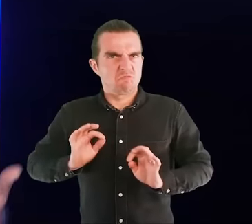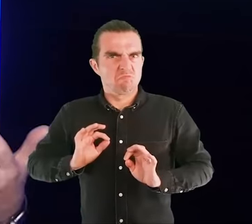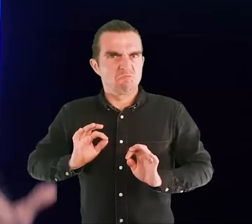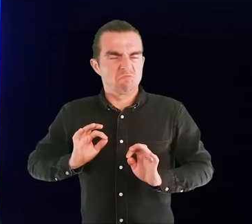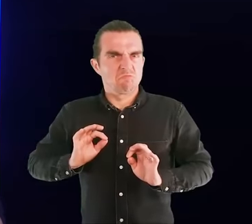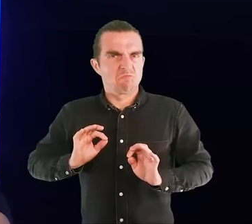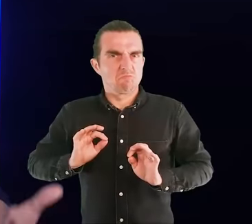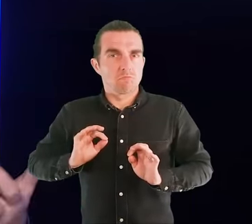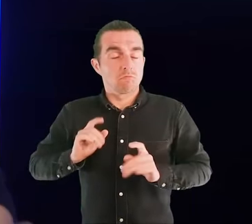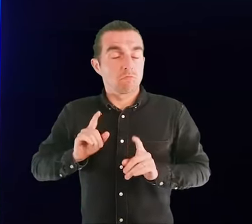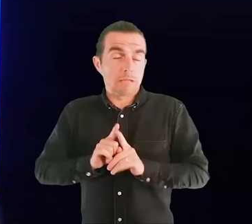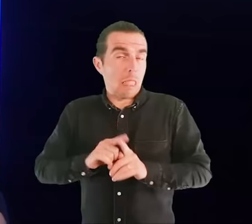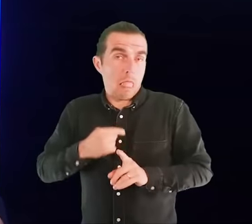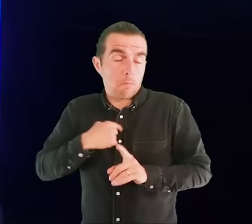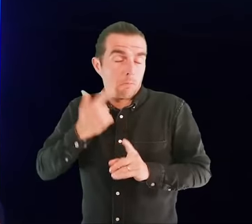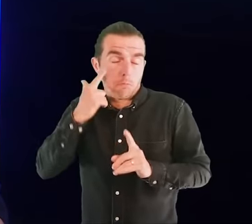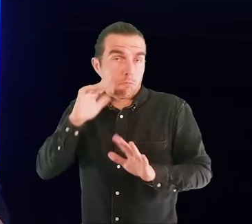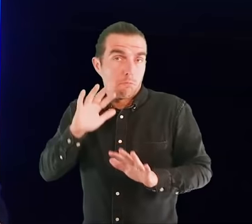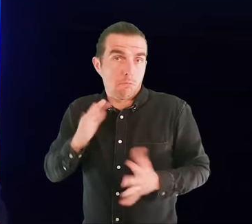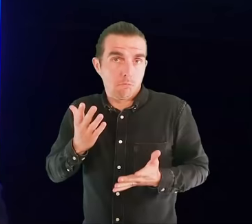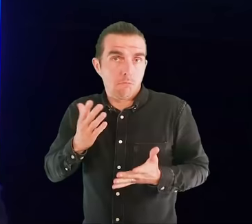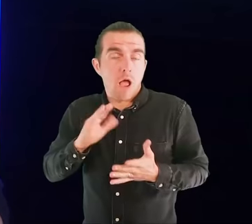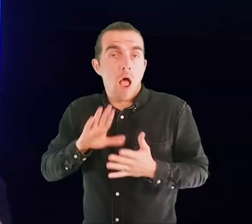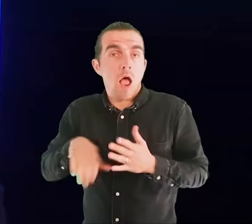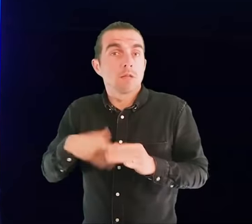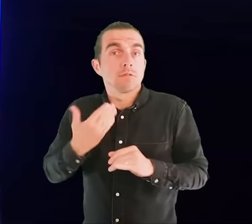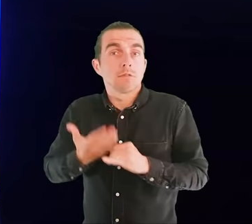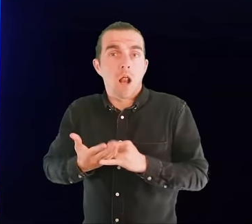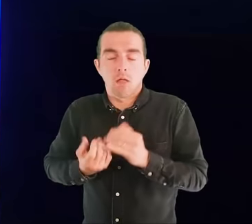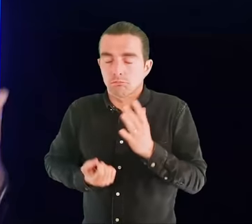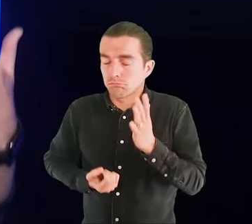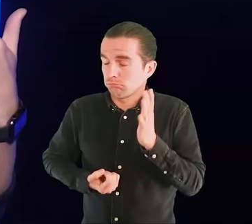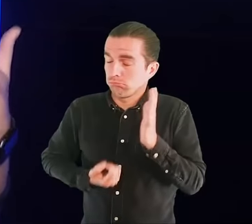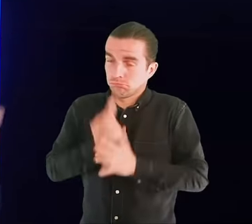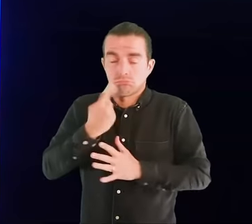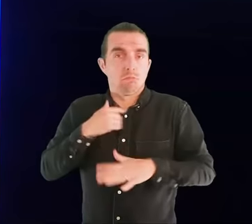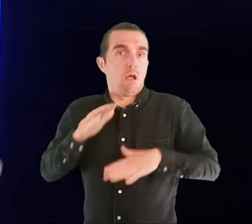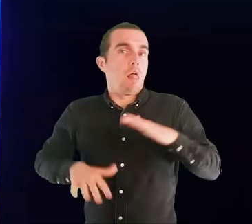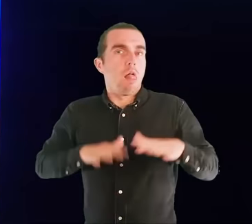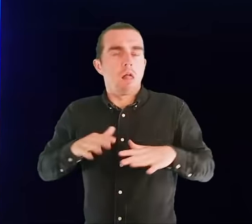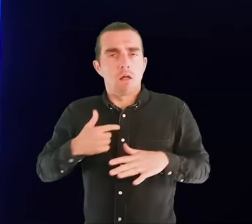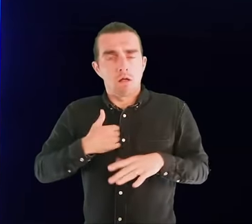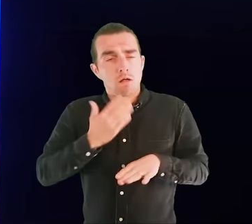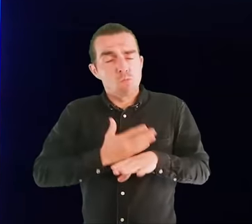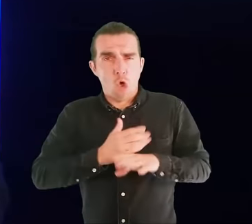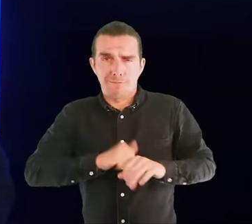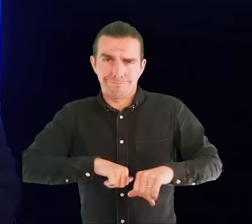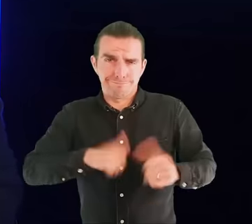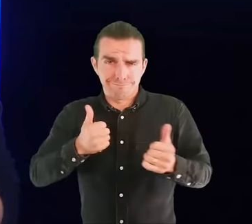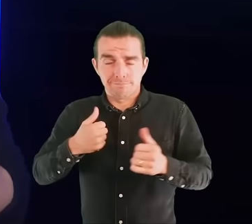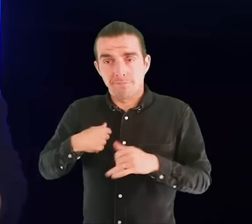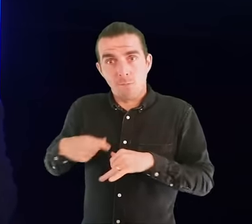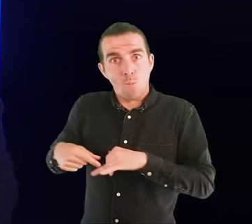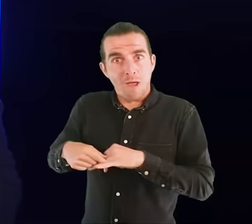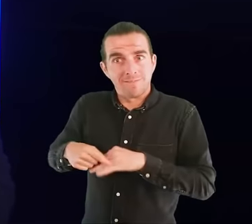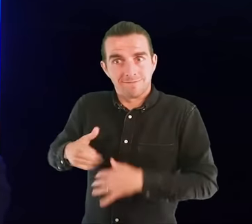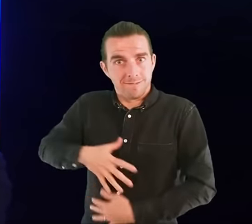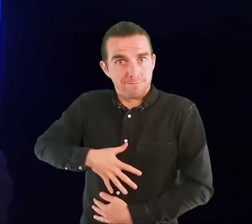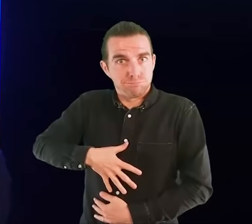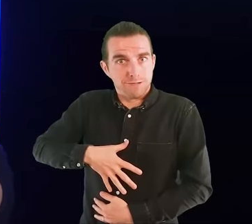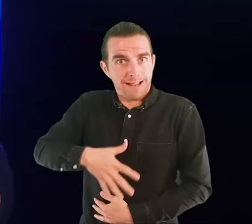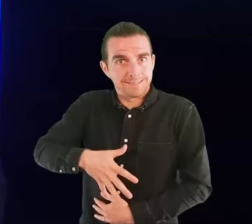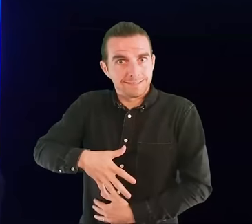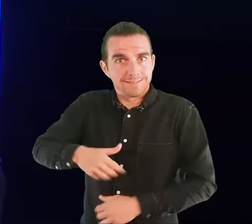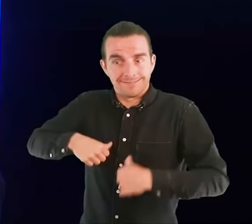was pregnant with our first baby girl, I found out I had a severe health condition. My doctors told